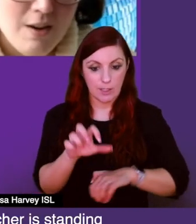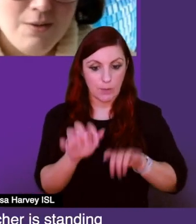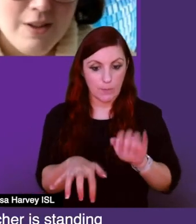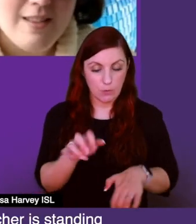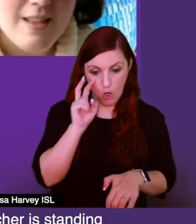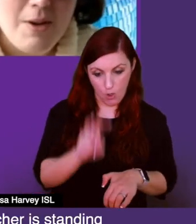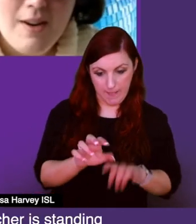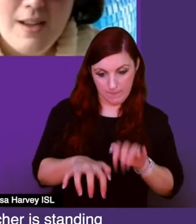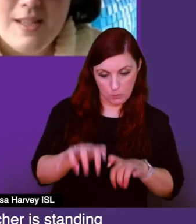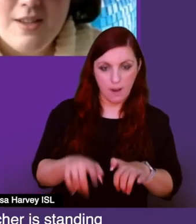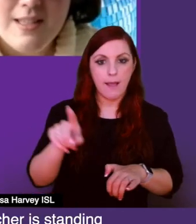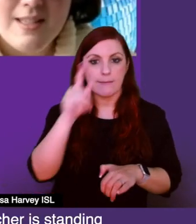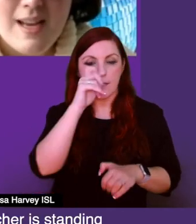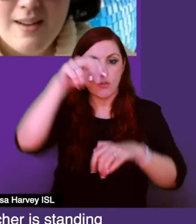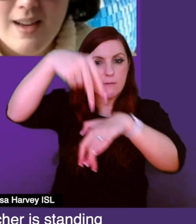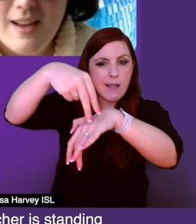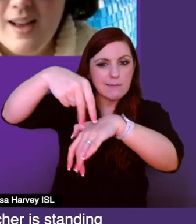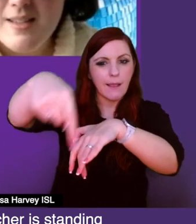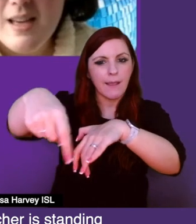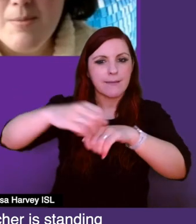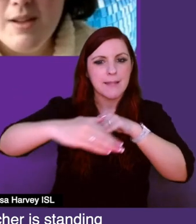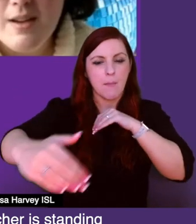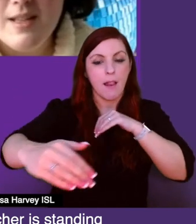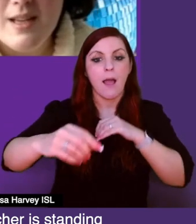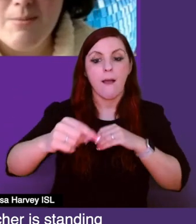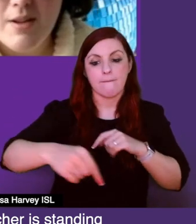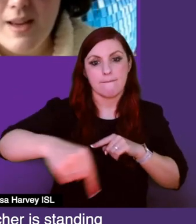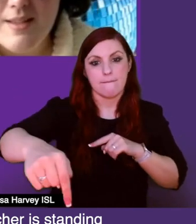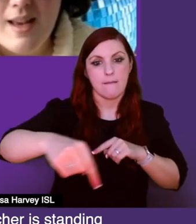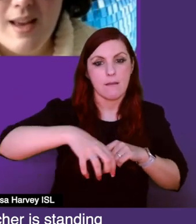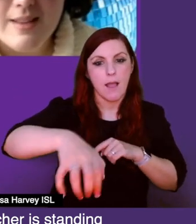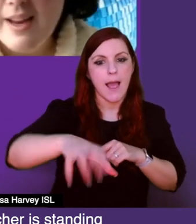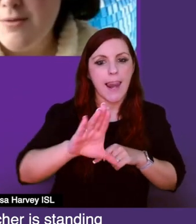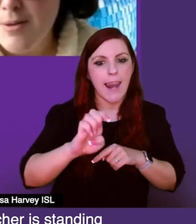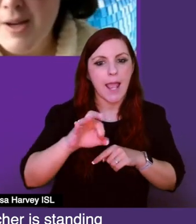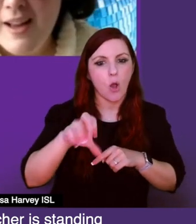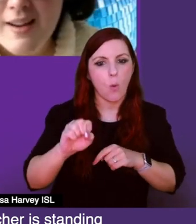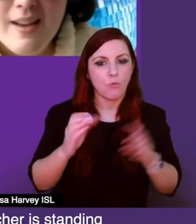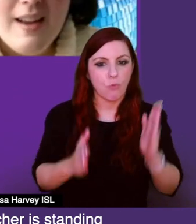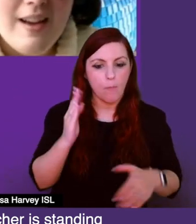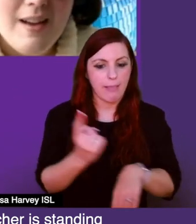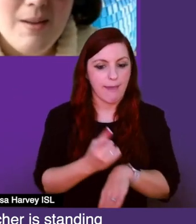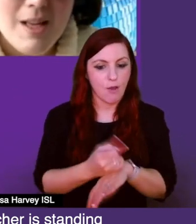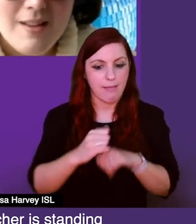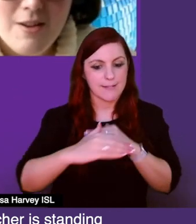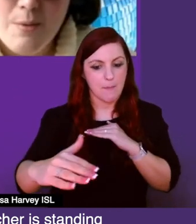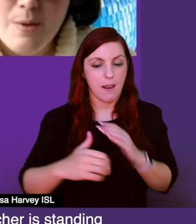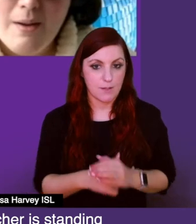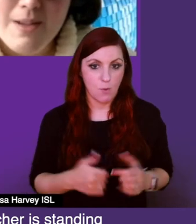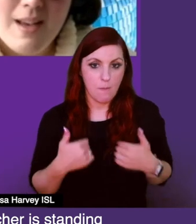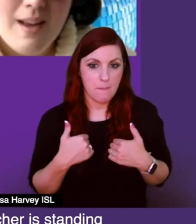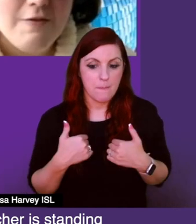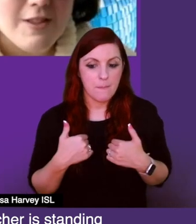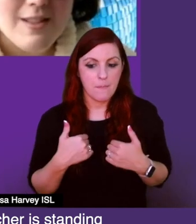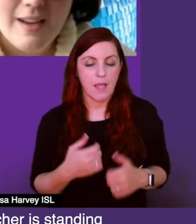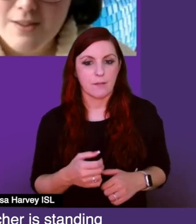computer, looking at the computer, and the teacher is standing at a table, and on the table is a Lego robot. So I